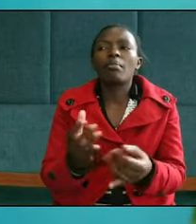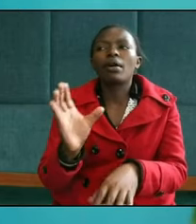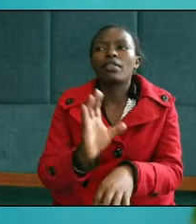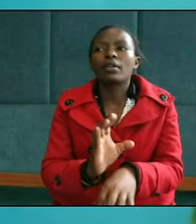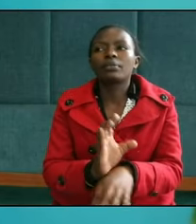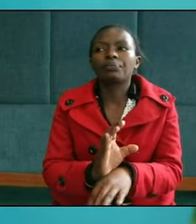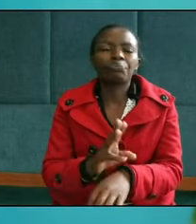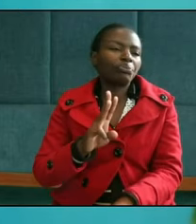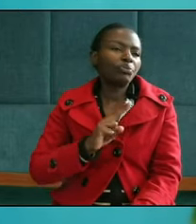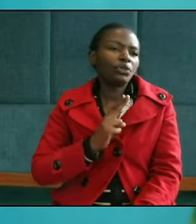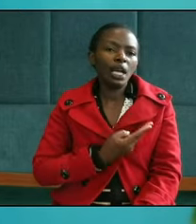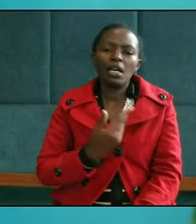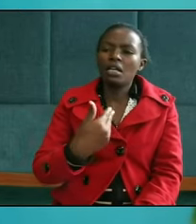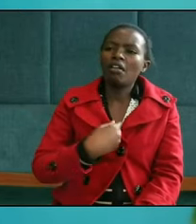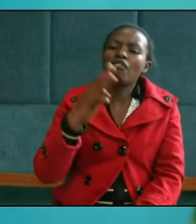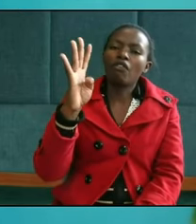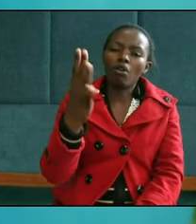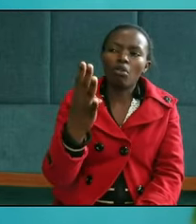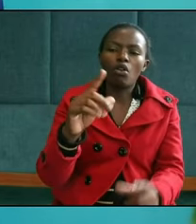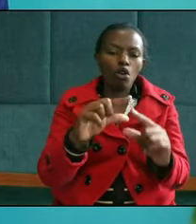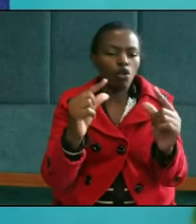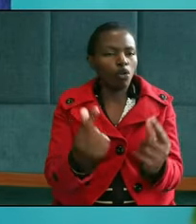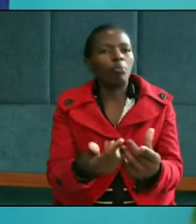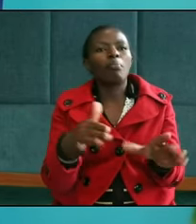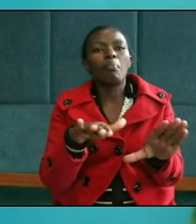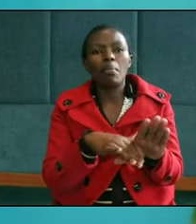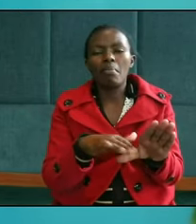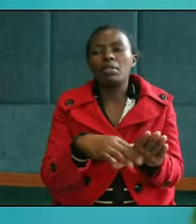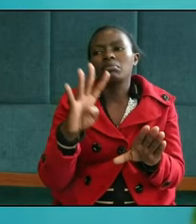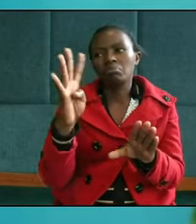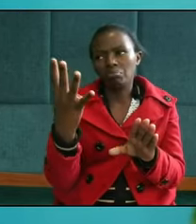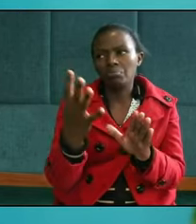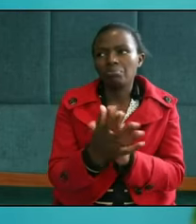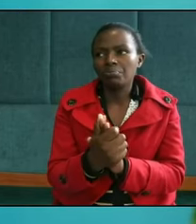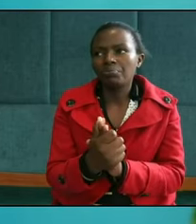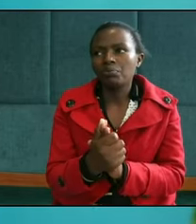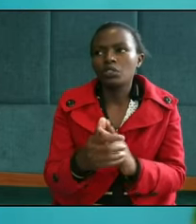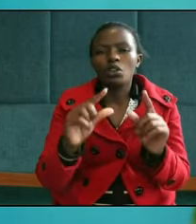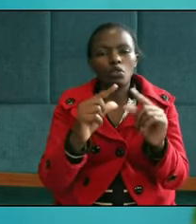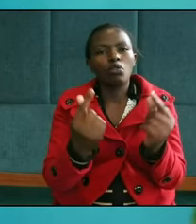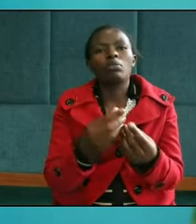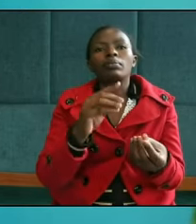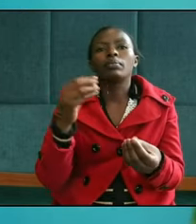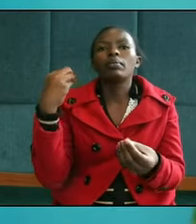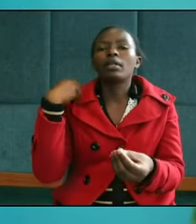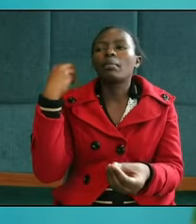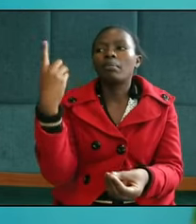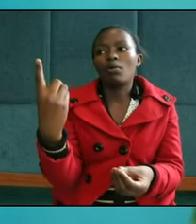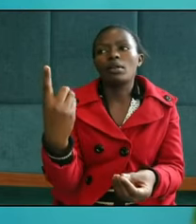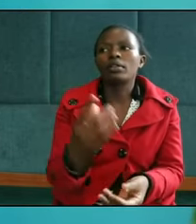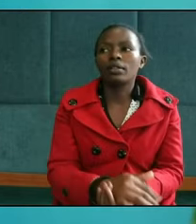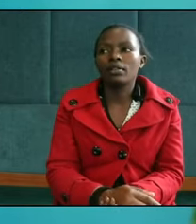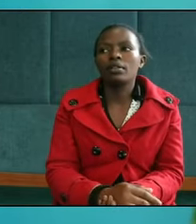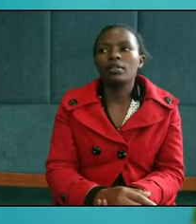we have four groups of SDA members. Group number one is called